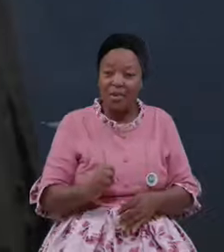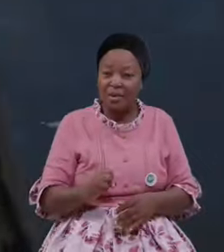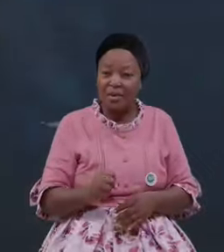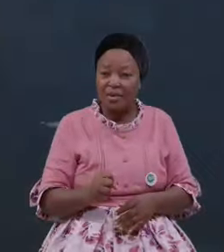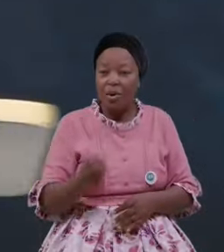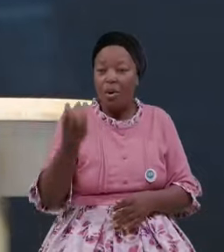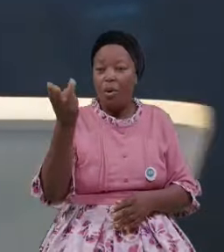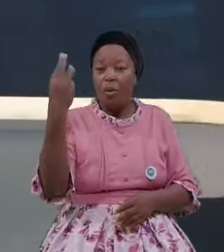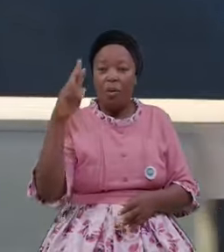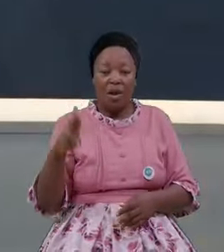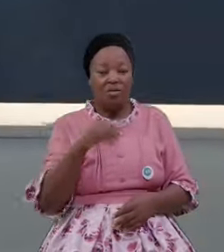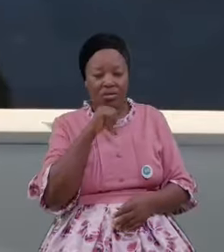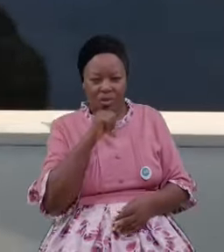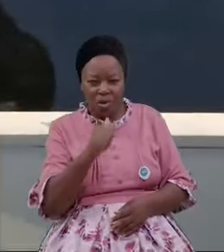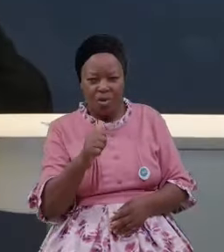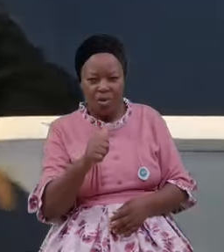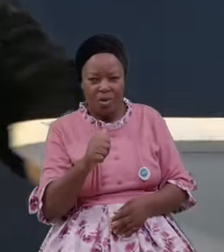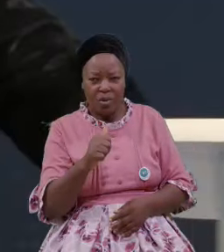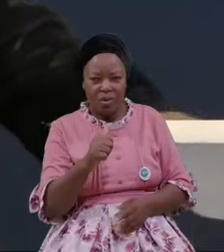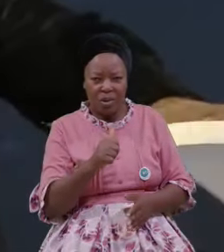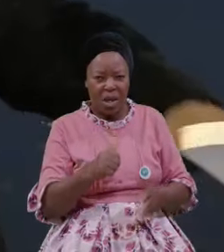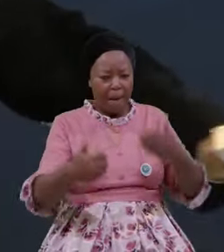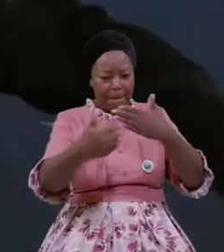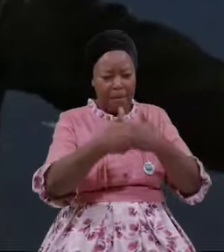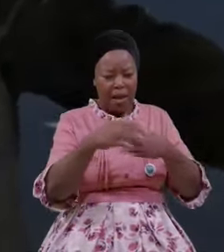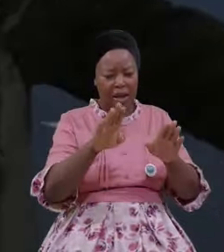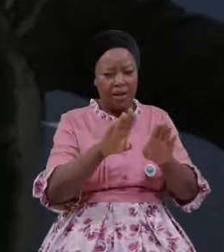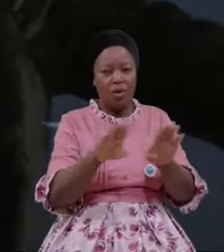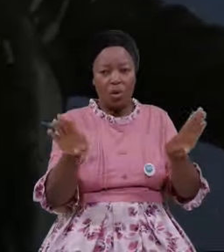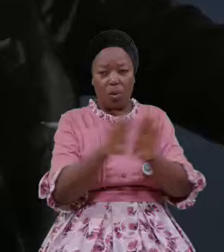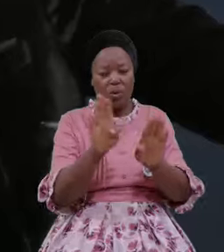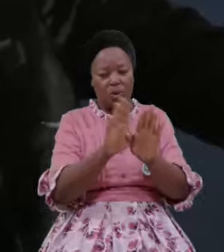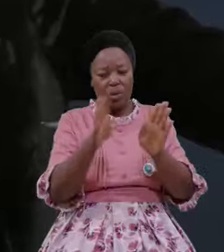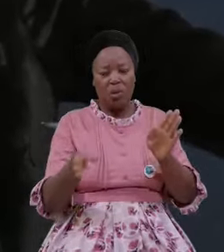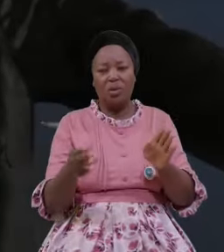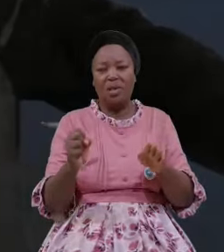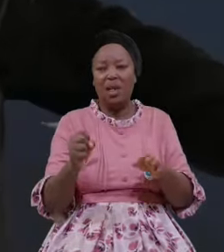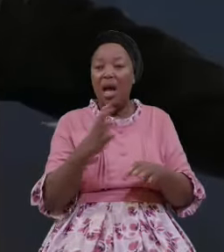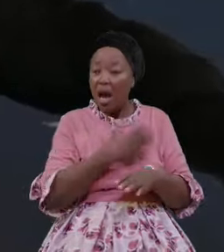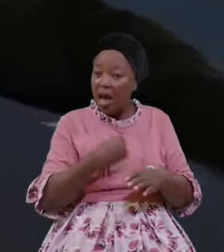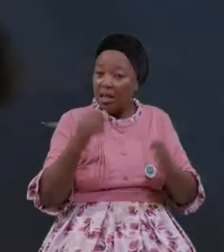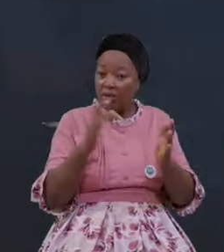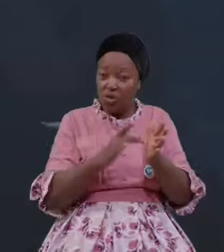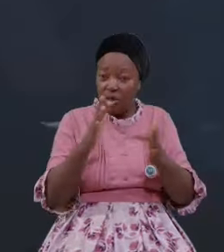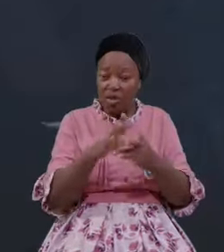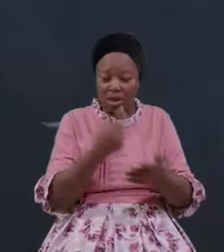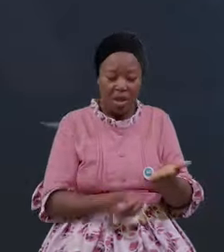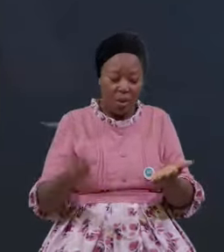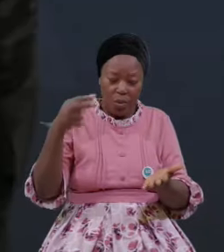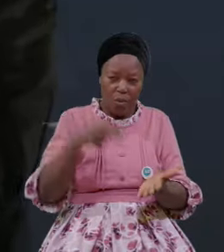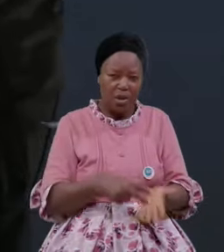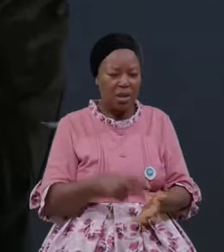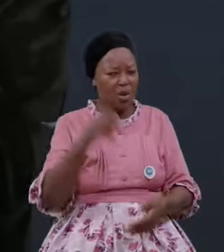locked behind closed doors. And Jesus, the risen Lord, understand,